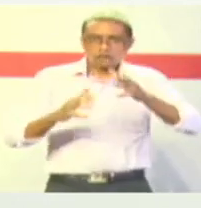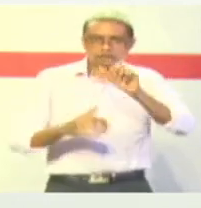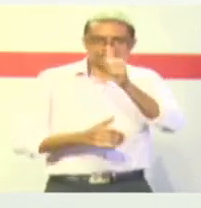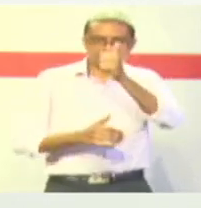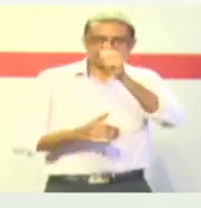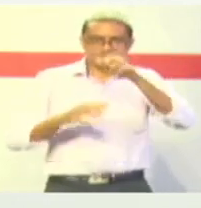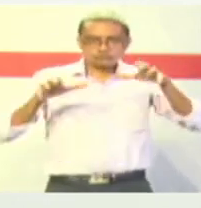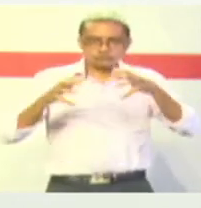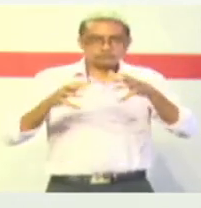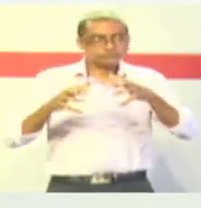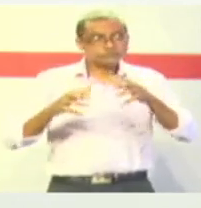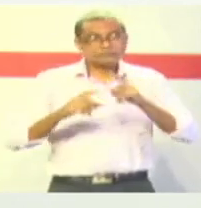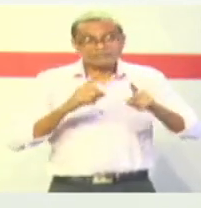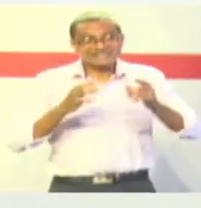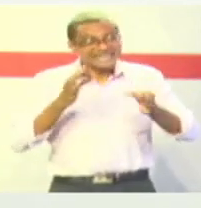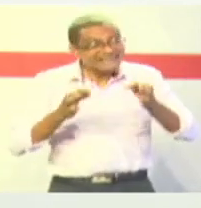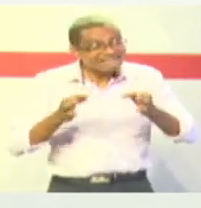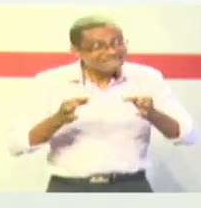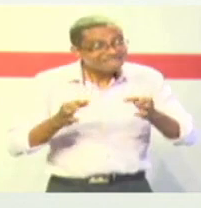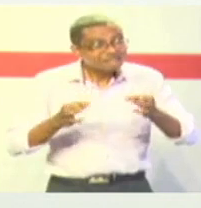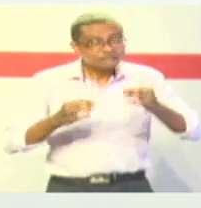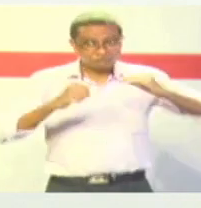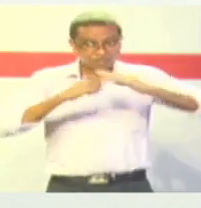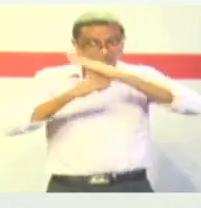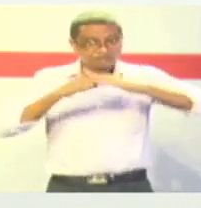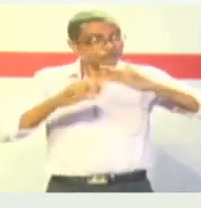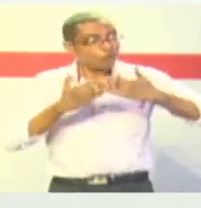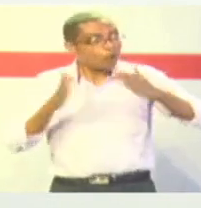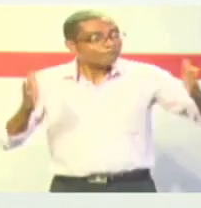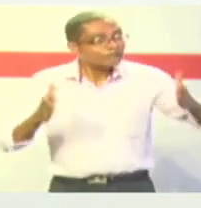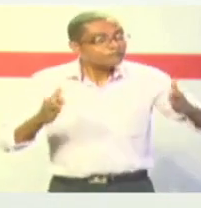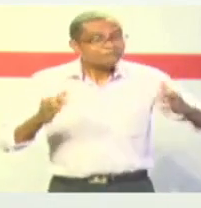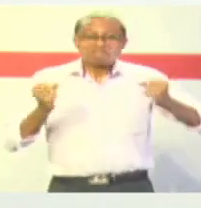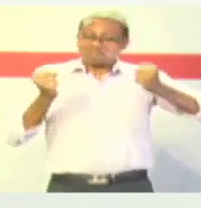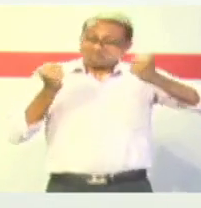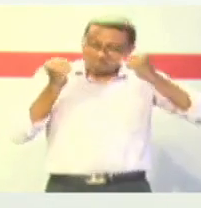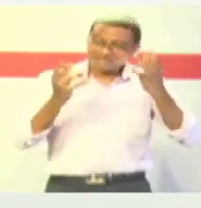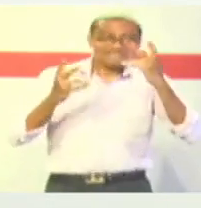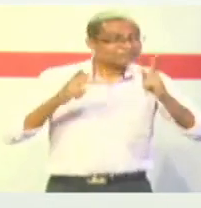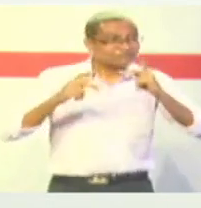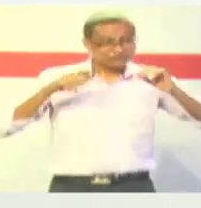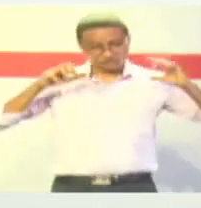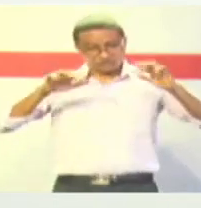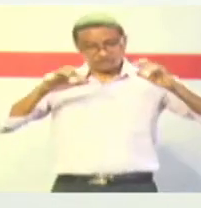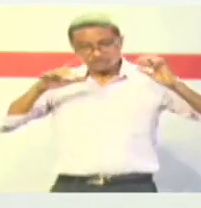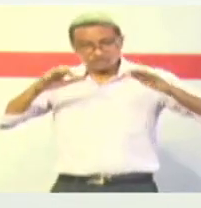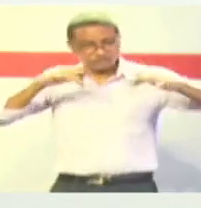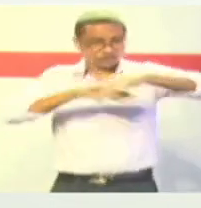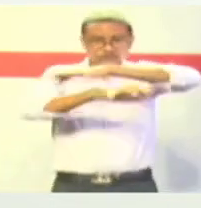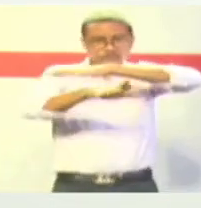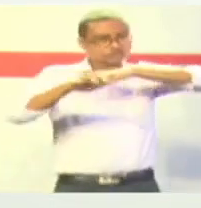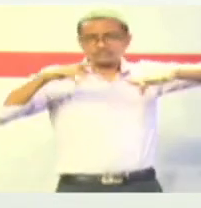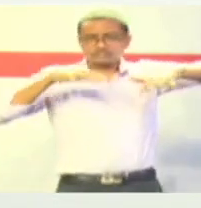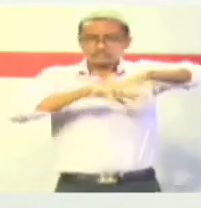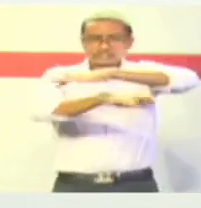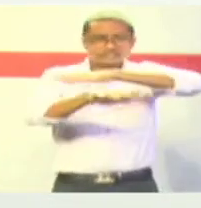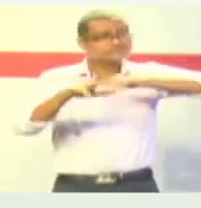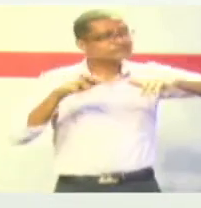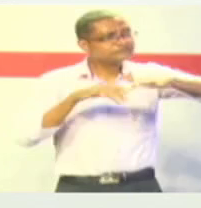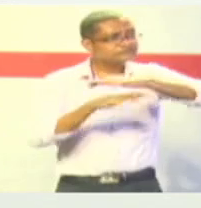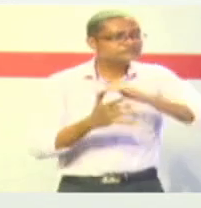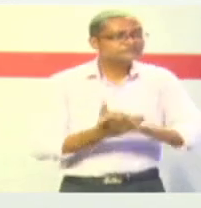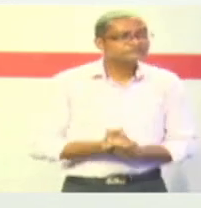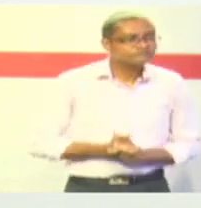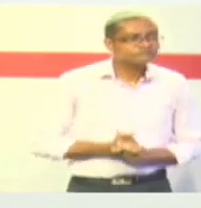If you have beaches open, you expect to have congregation in a far greater number than 10. So we're being cautious, as we always are, and